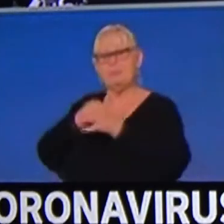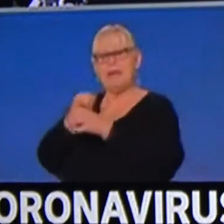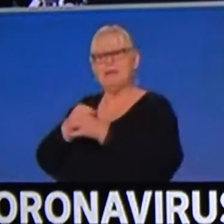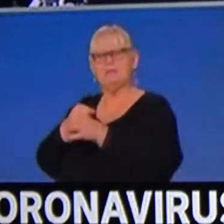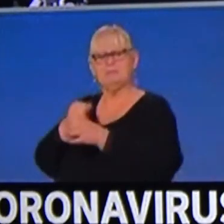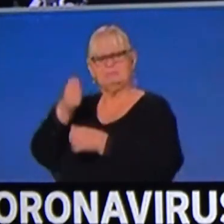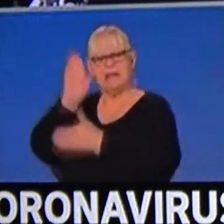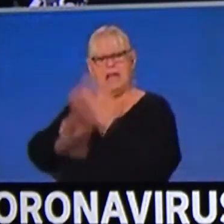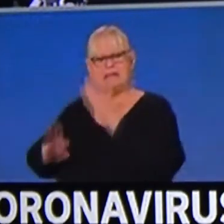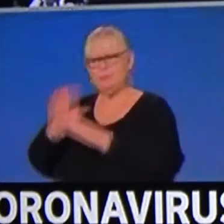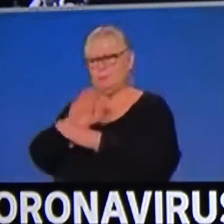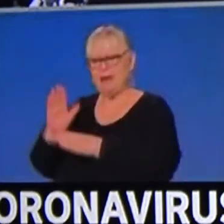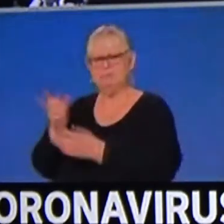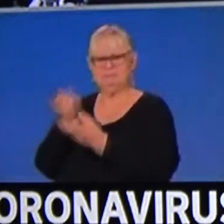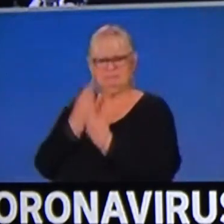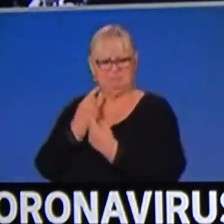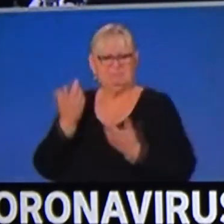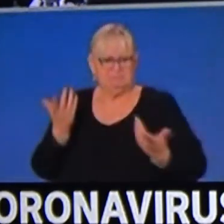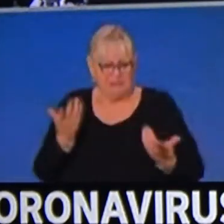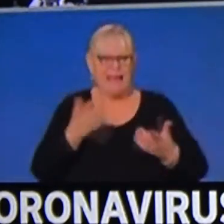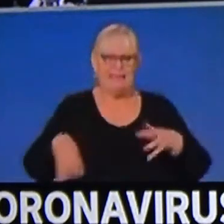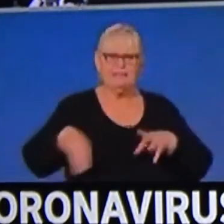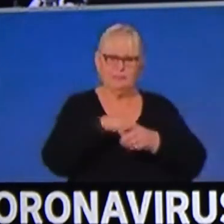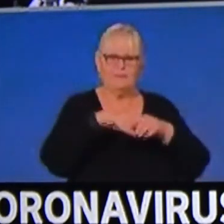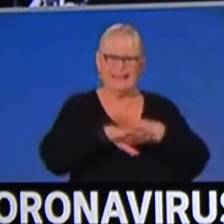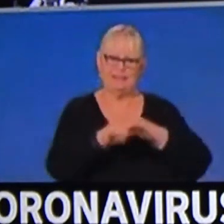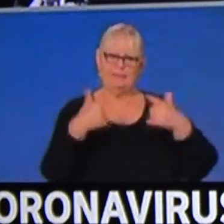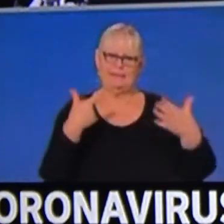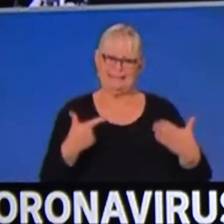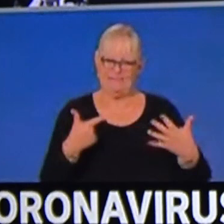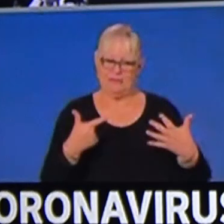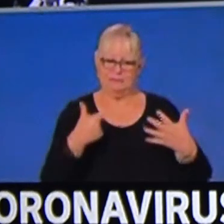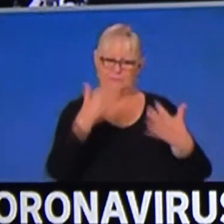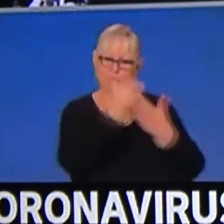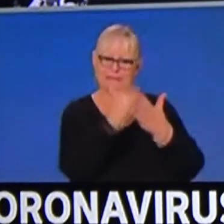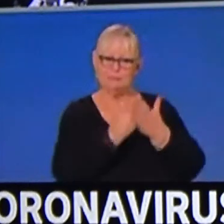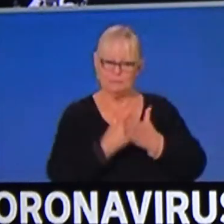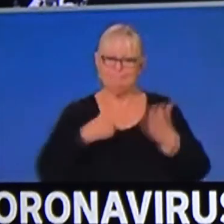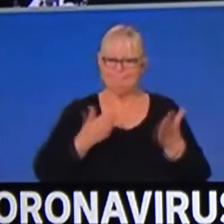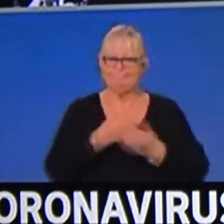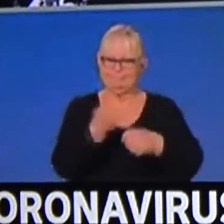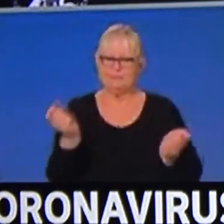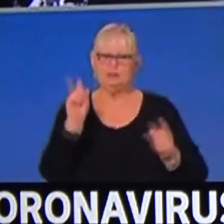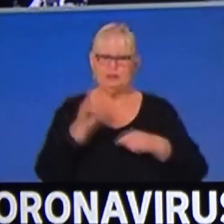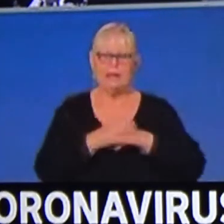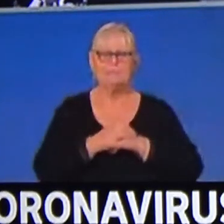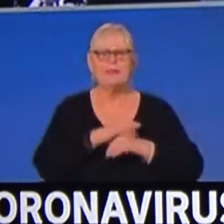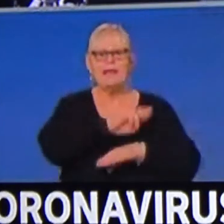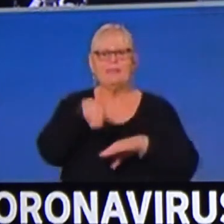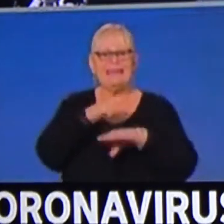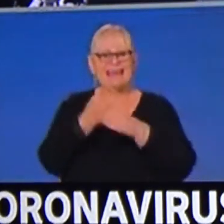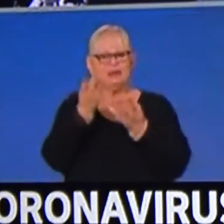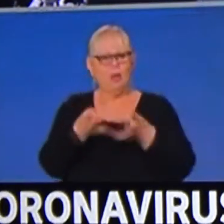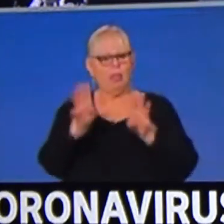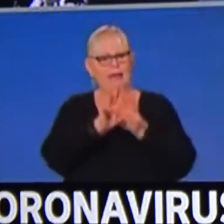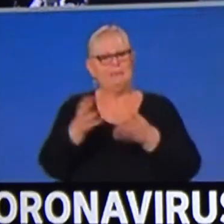expert panel, and that is contained in the principles and in the advice that is tabled today. The National Cabinet also